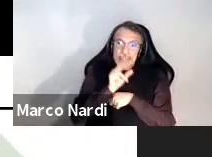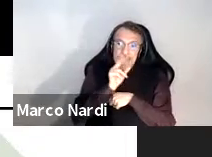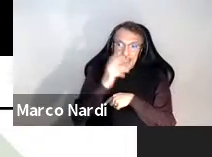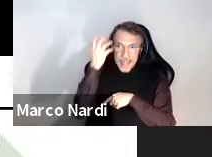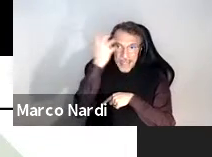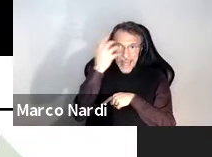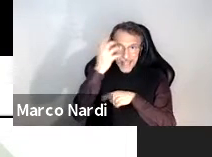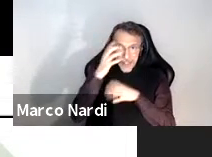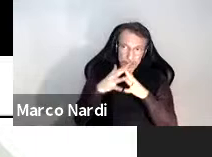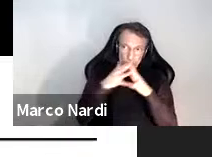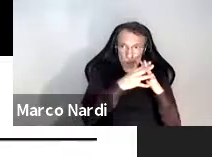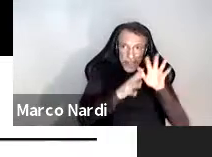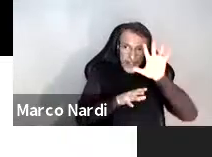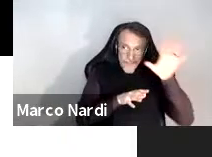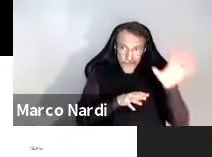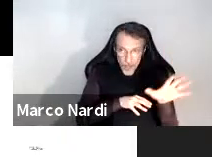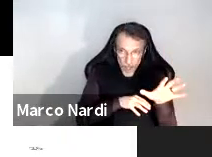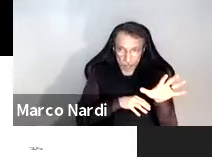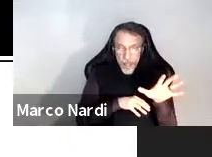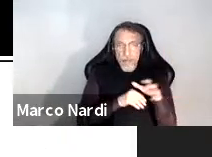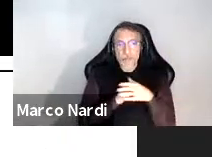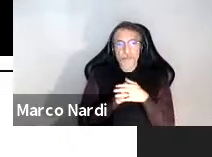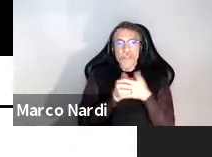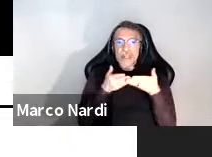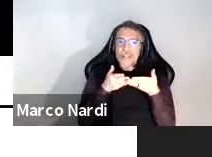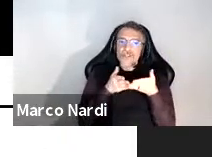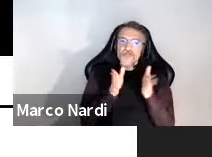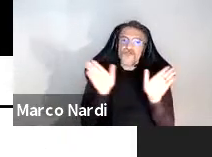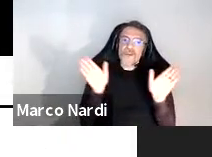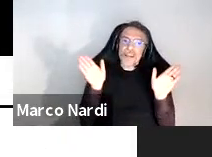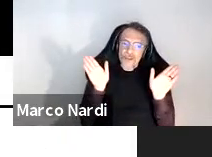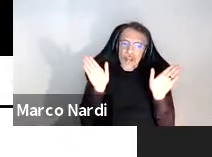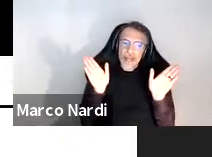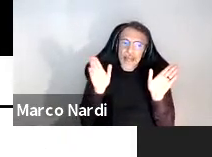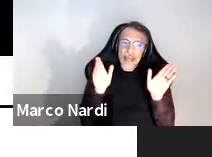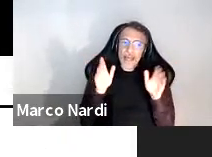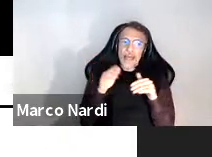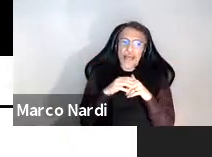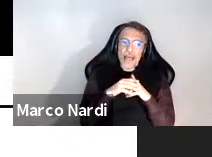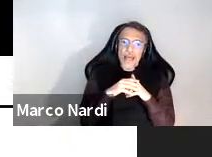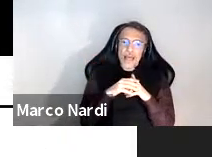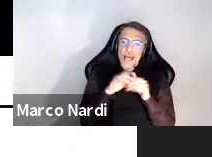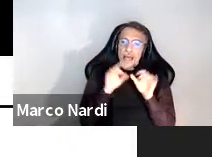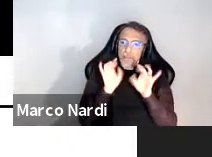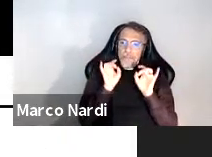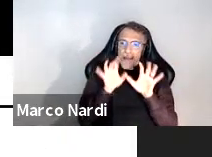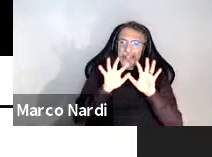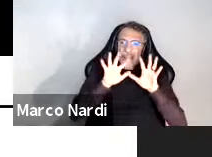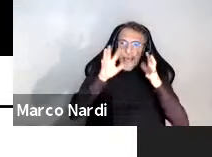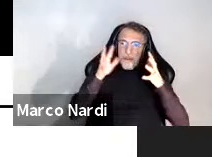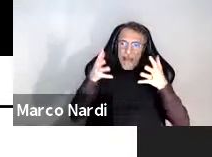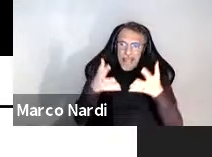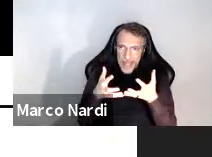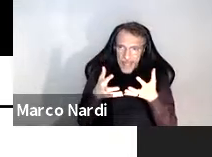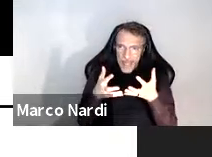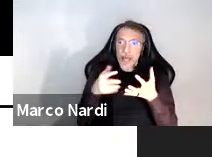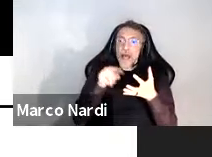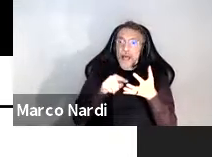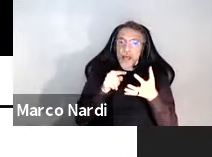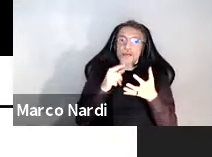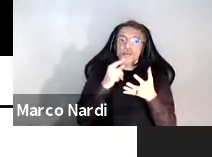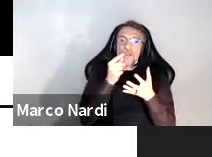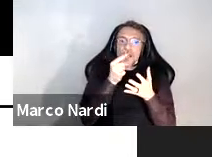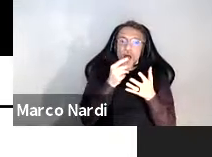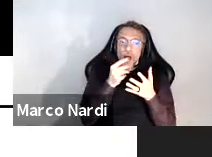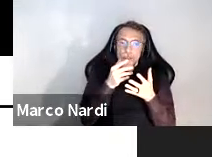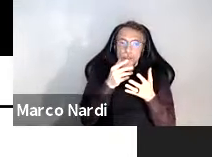Africa provided. Generally, because of the pandemic, there were some fiscal pressures that were